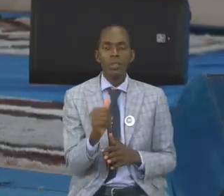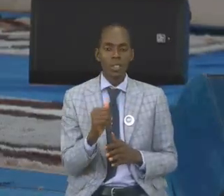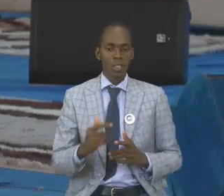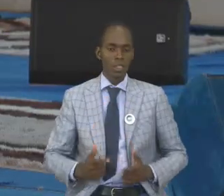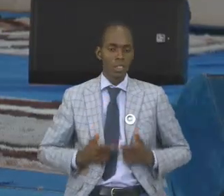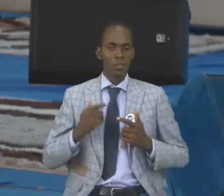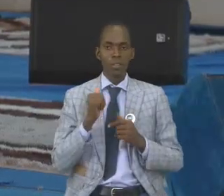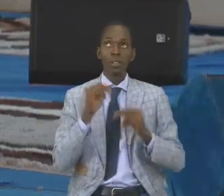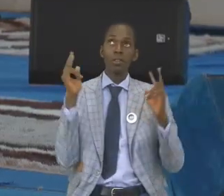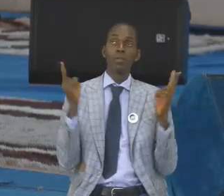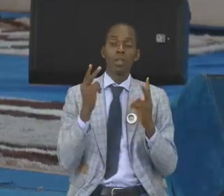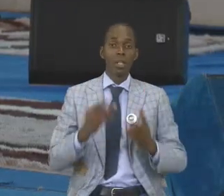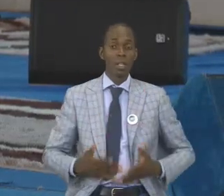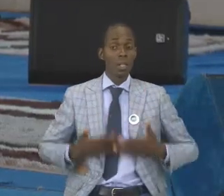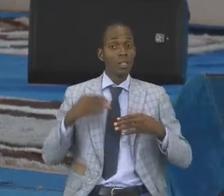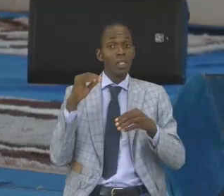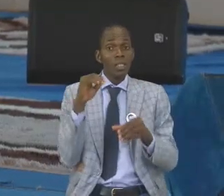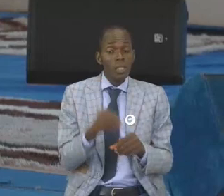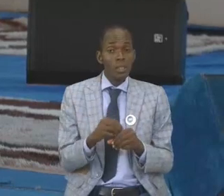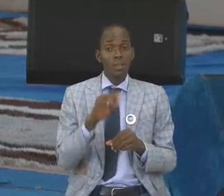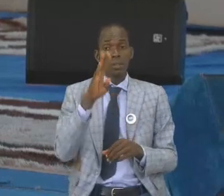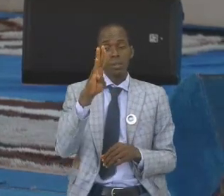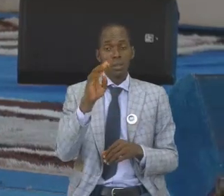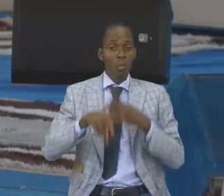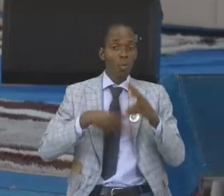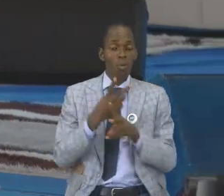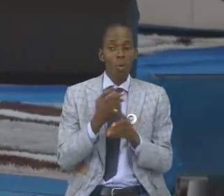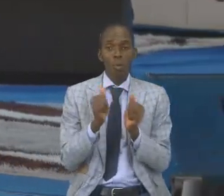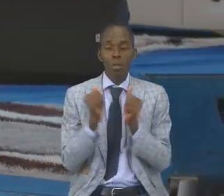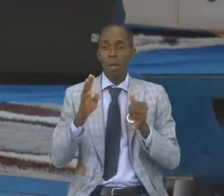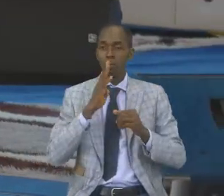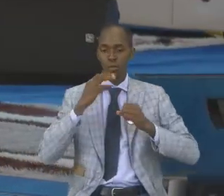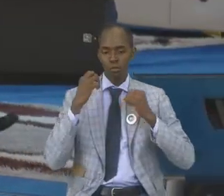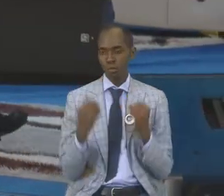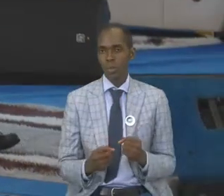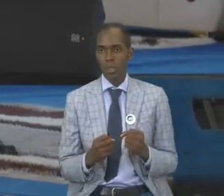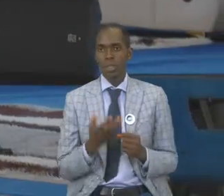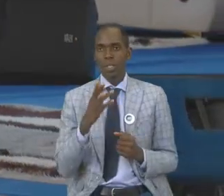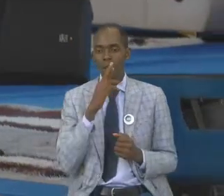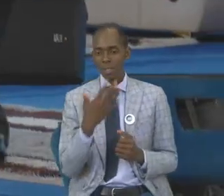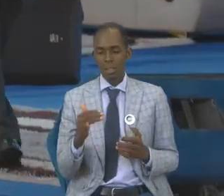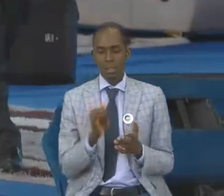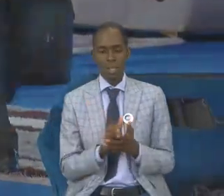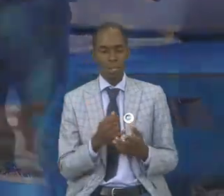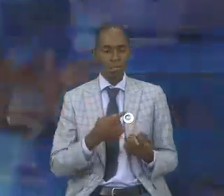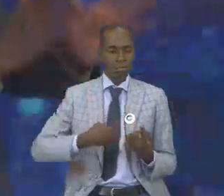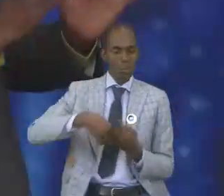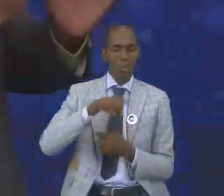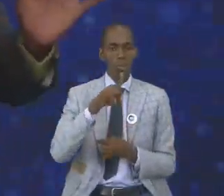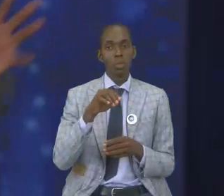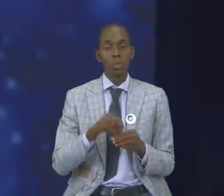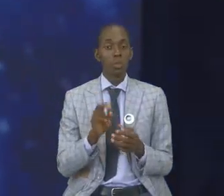in Babylon without being tough in your heart. The things that surround you in college, at university,